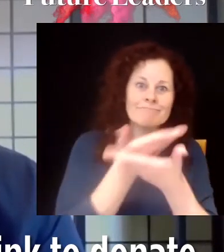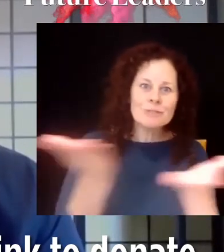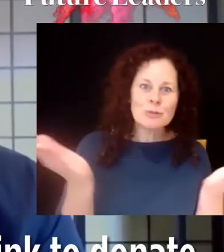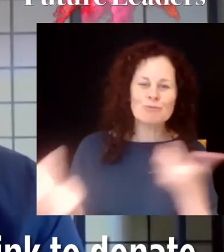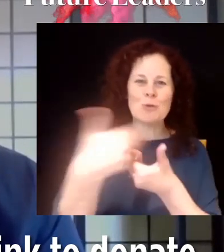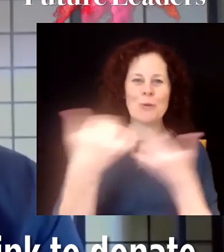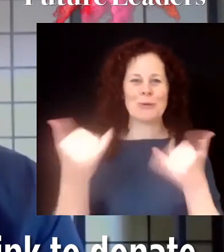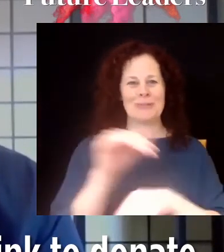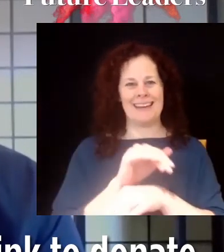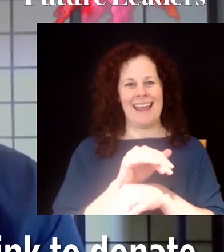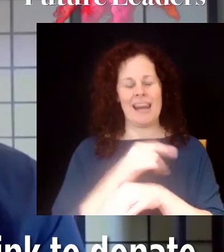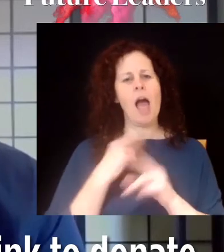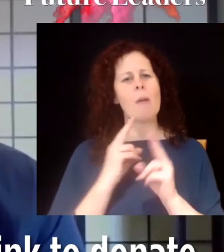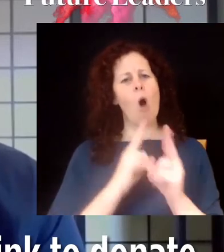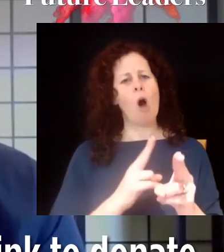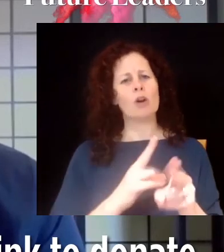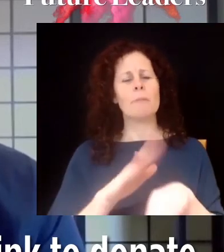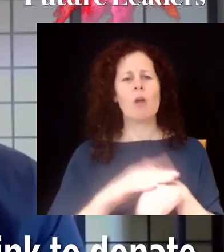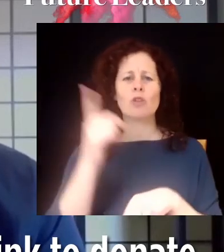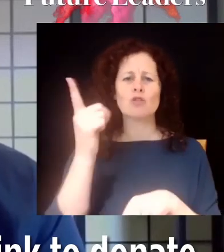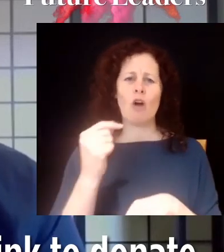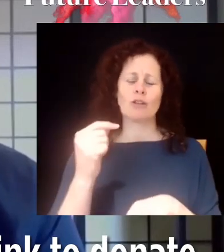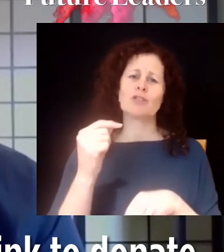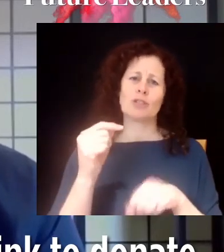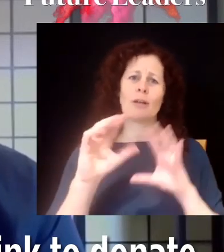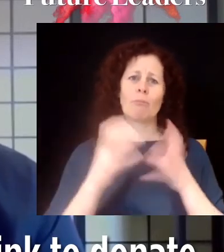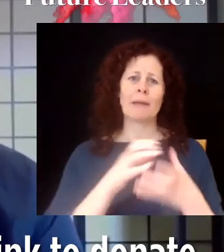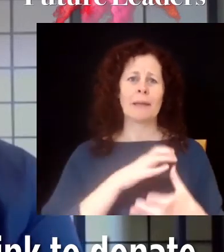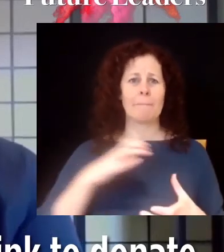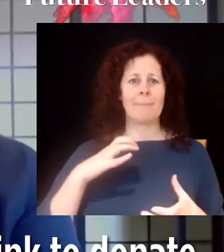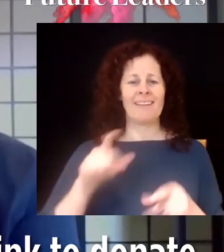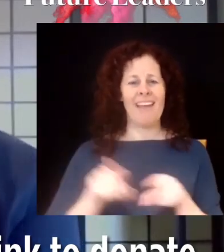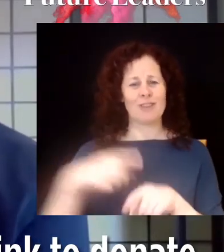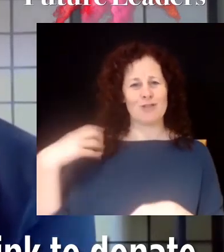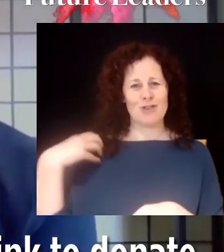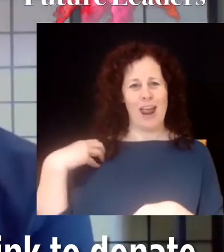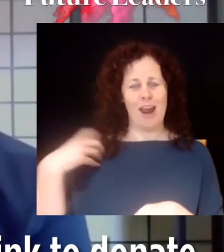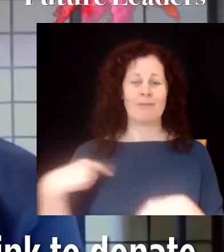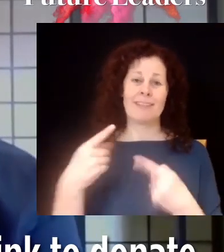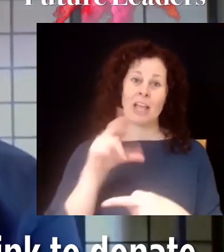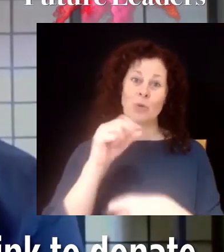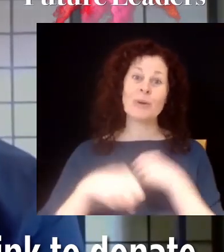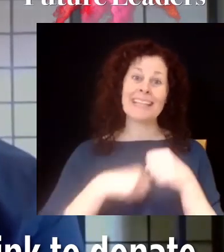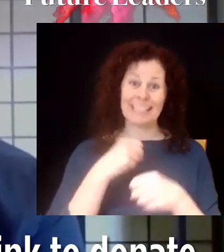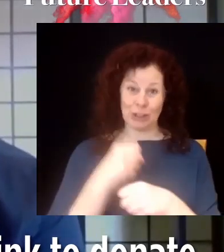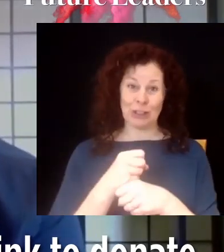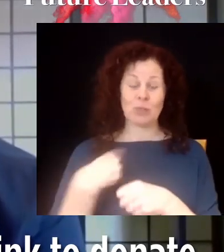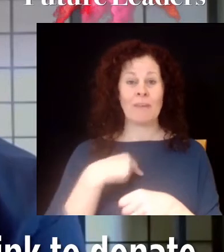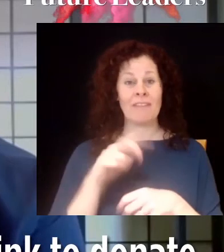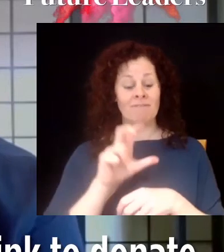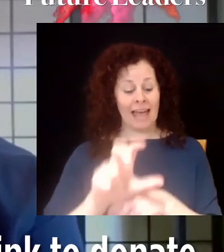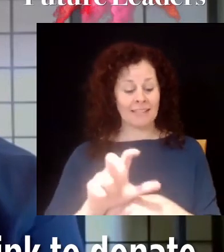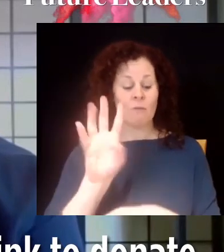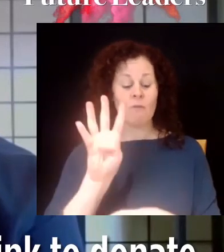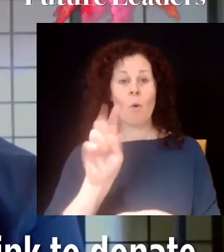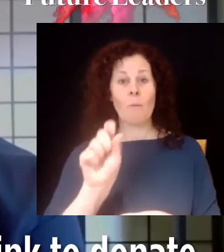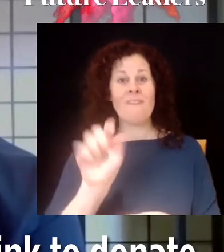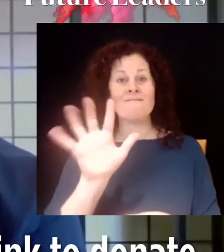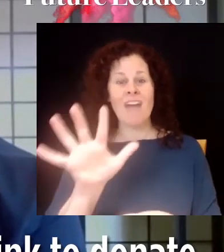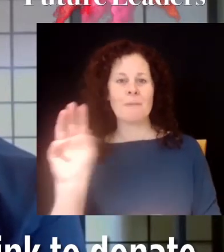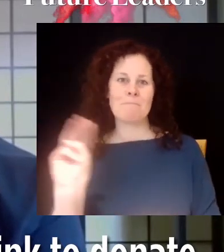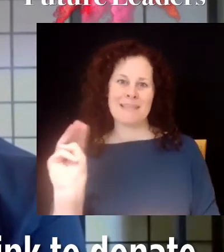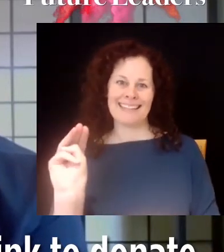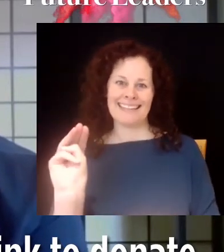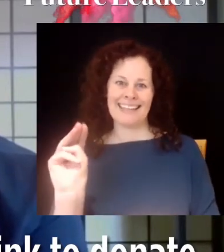so proud of all of you. Before we move on to our next guest this evening, I wanted to give you a quick update on how the GSBA Scholarship Program has